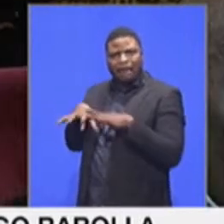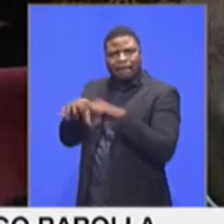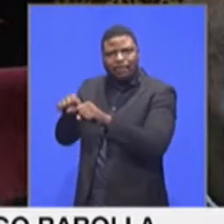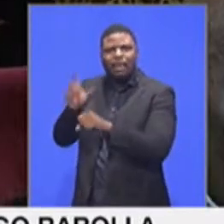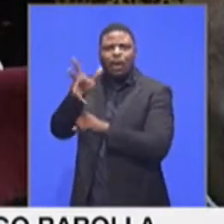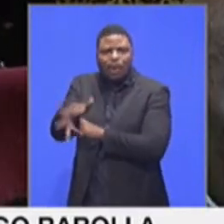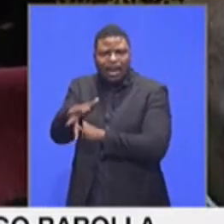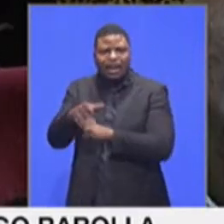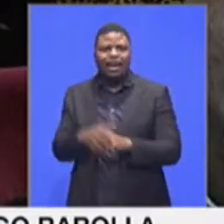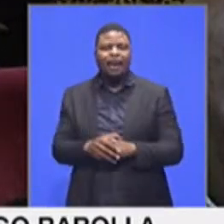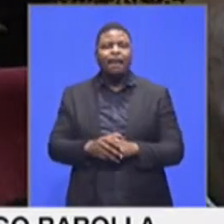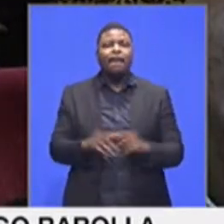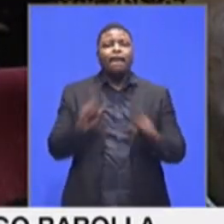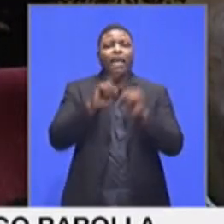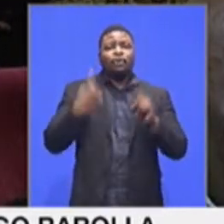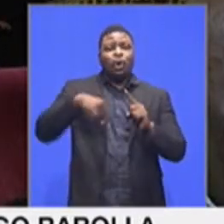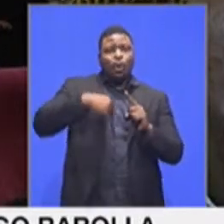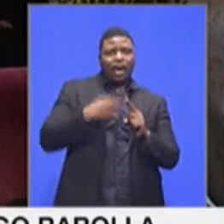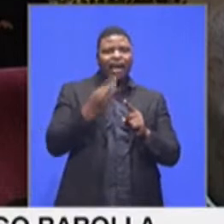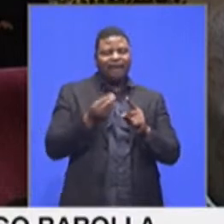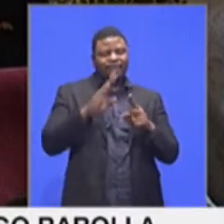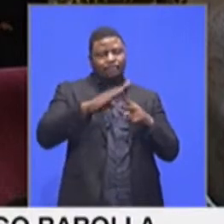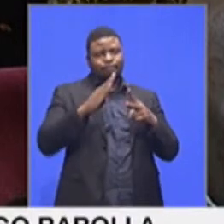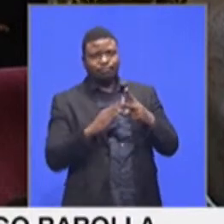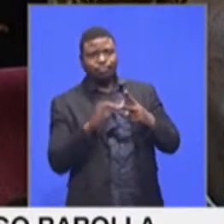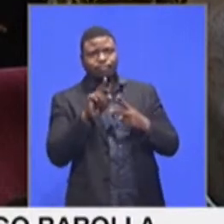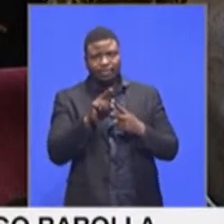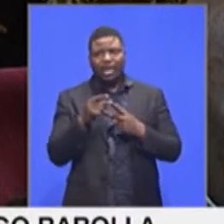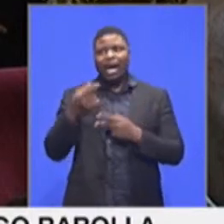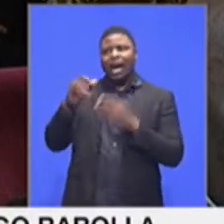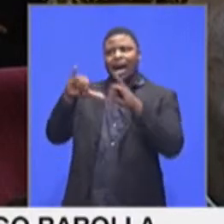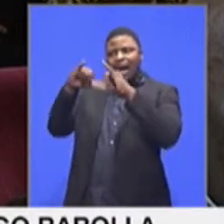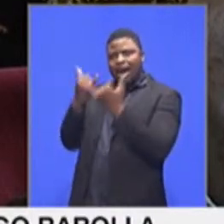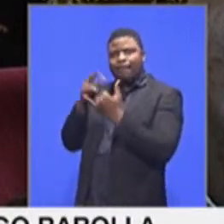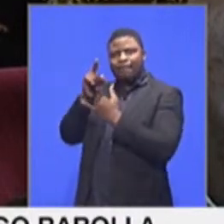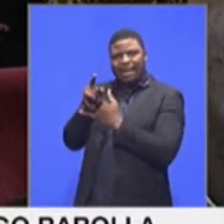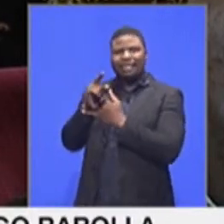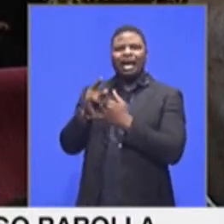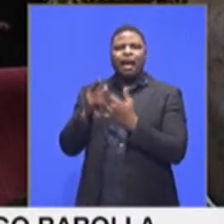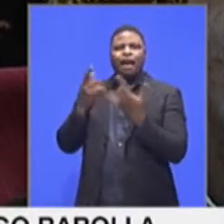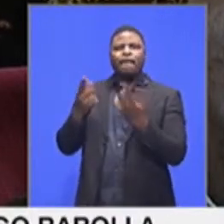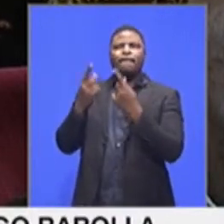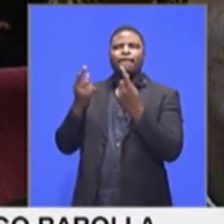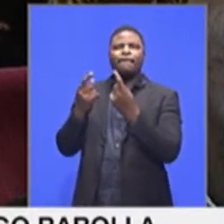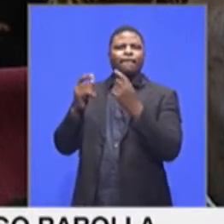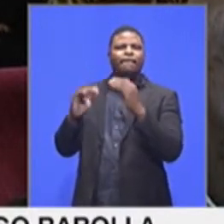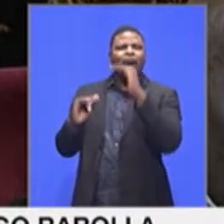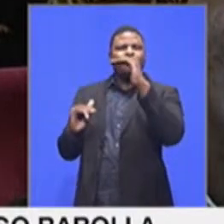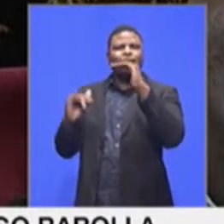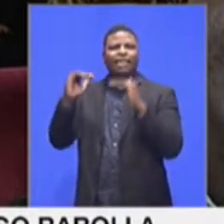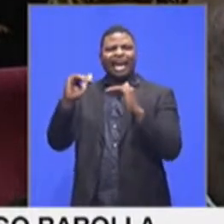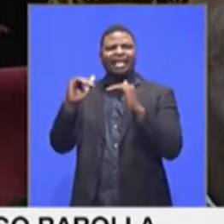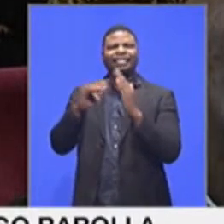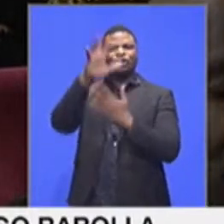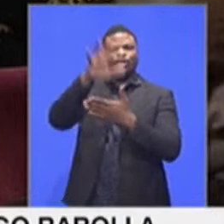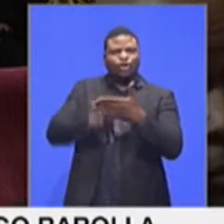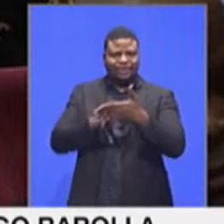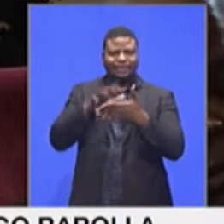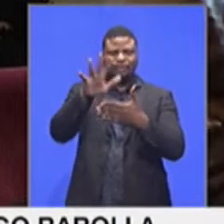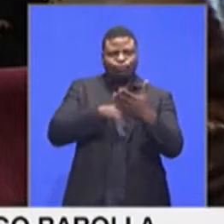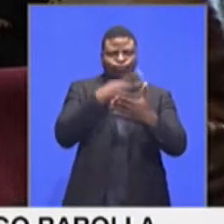will ease pressure on the company's balance sheet, enabling it to invest in transmission and distribution